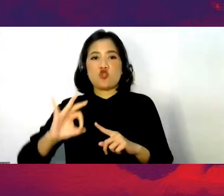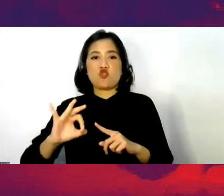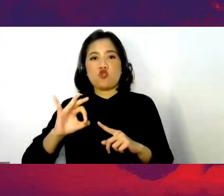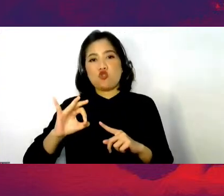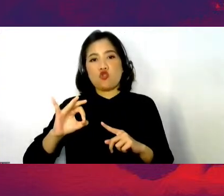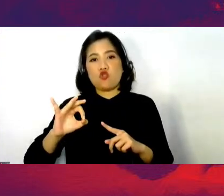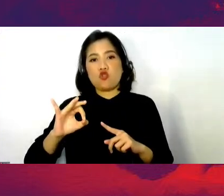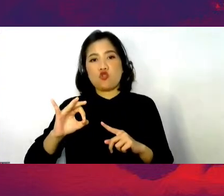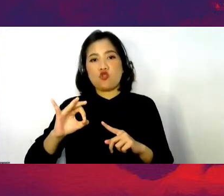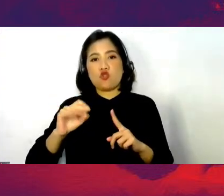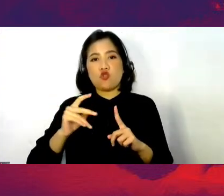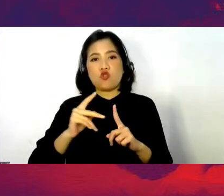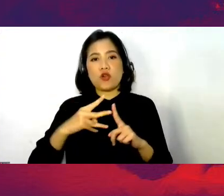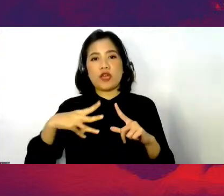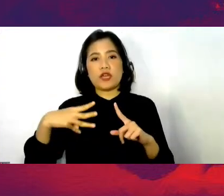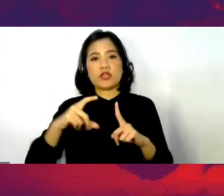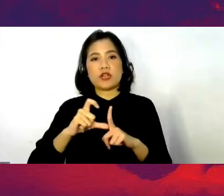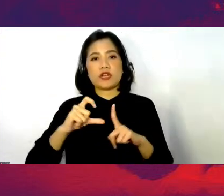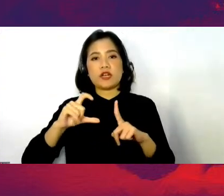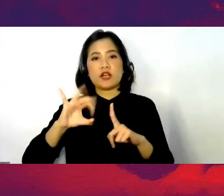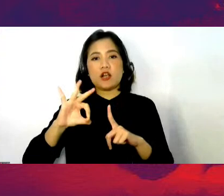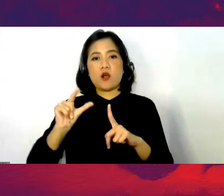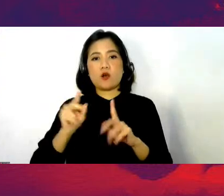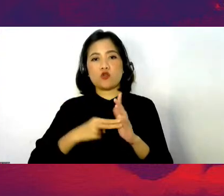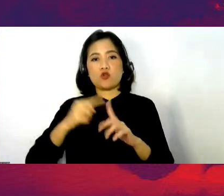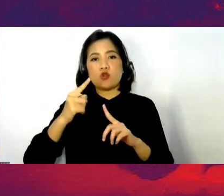dimensions, you are deprived.